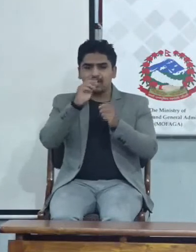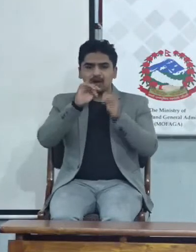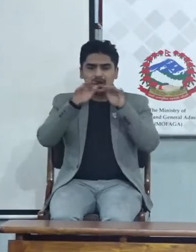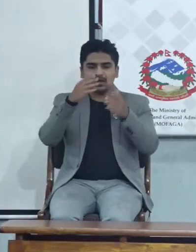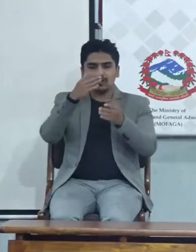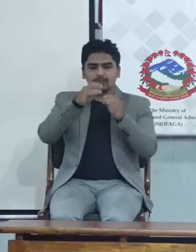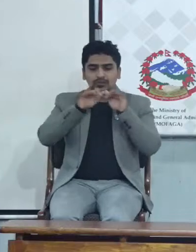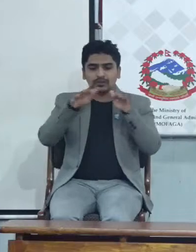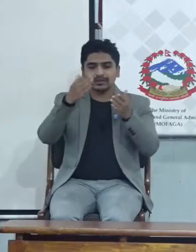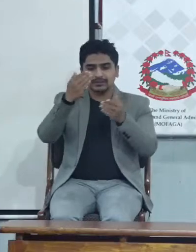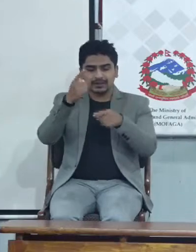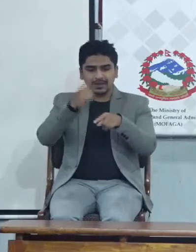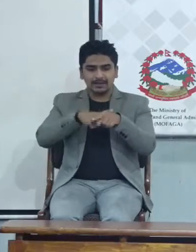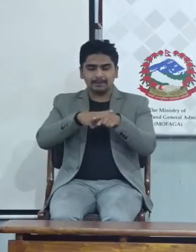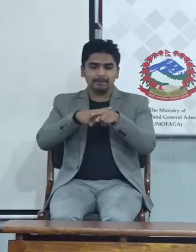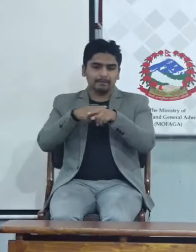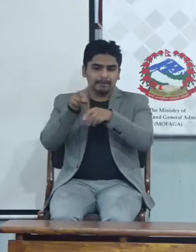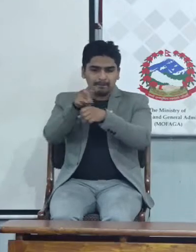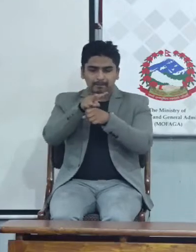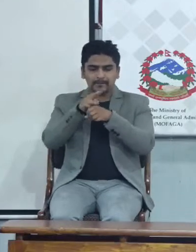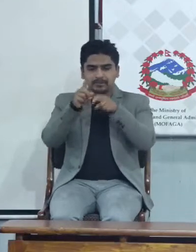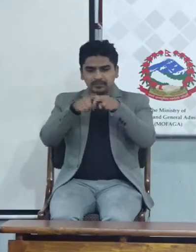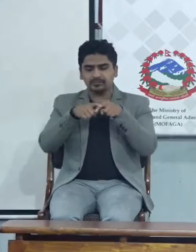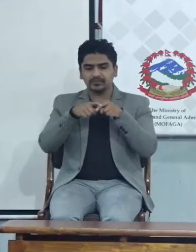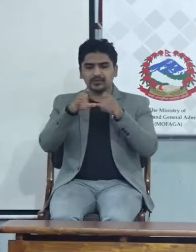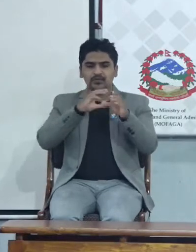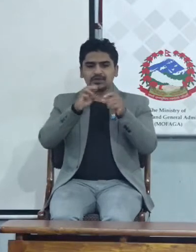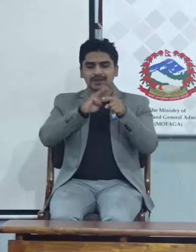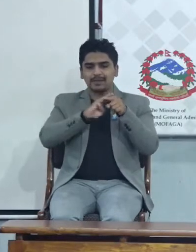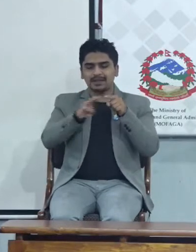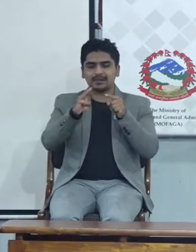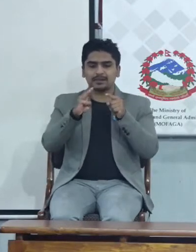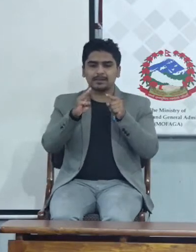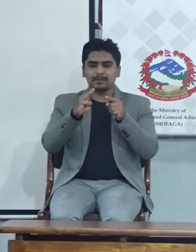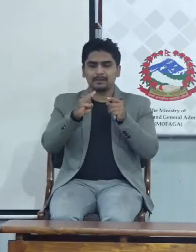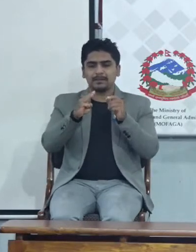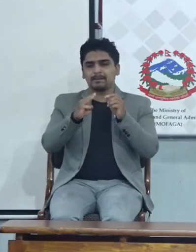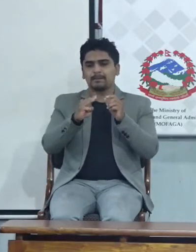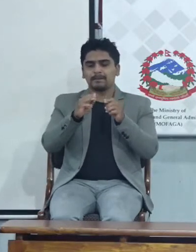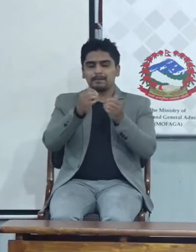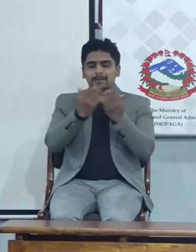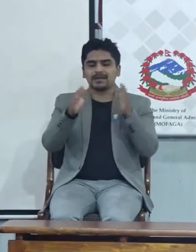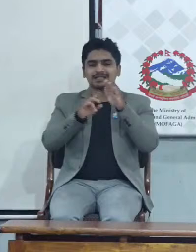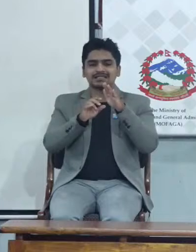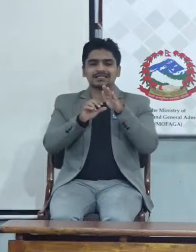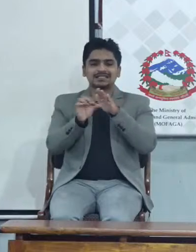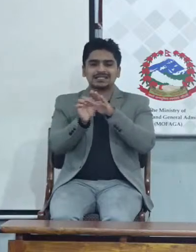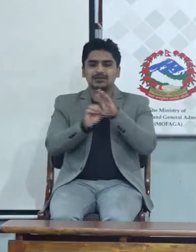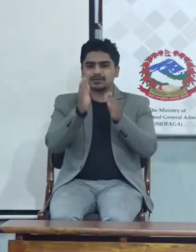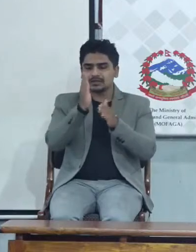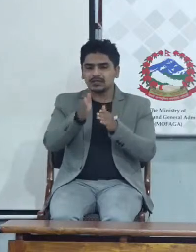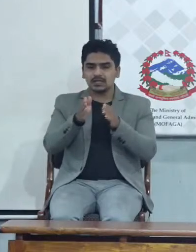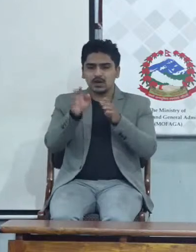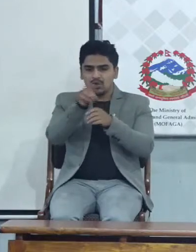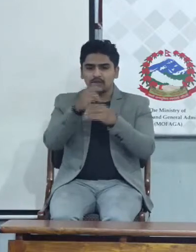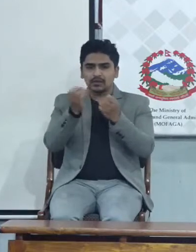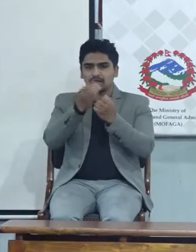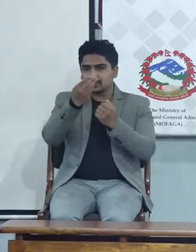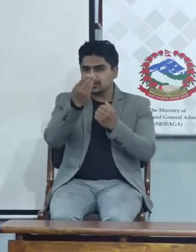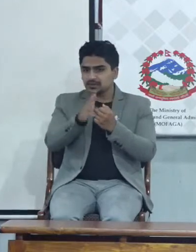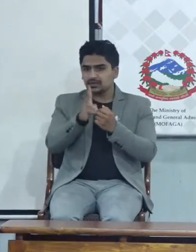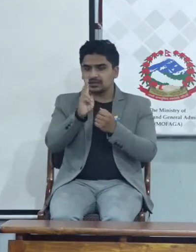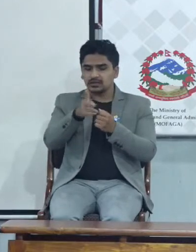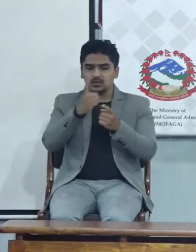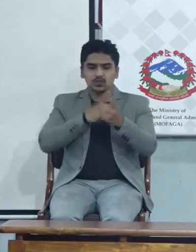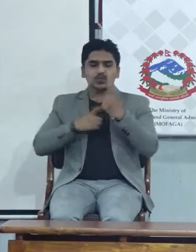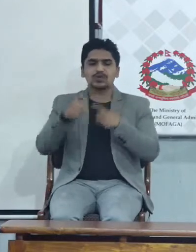and evaluation. And once those complaints are there, then if we receive those complaints or